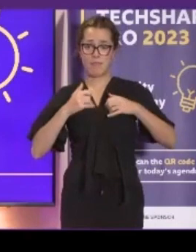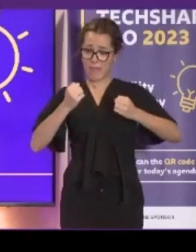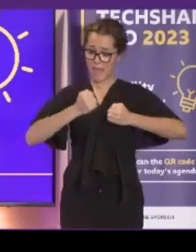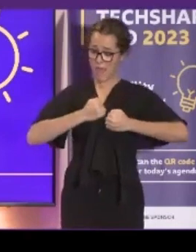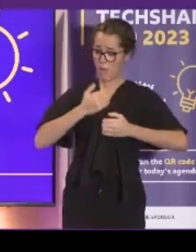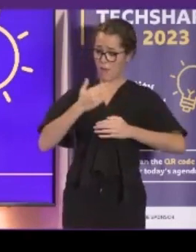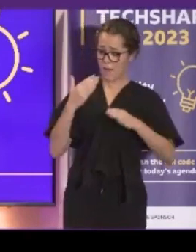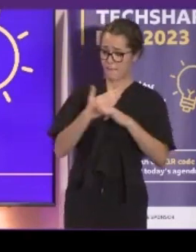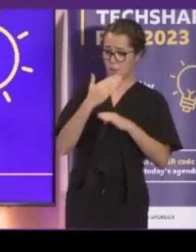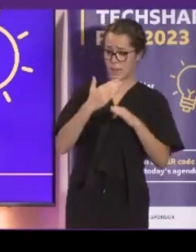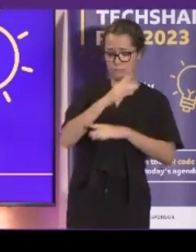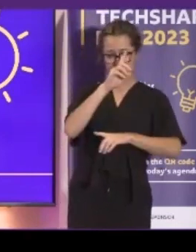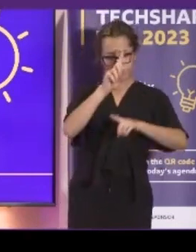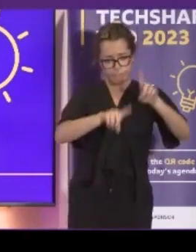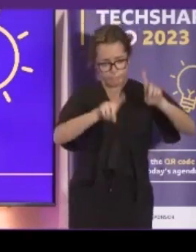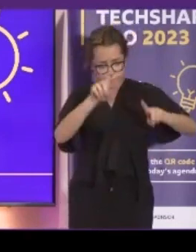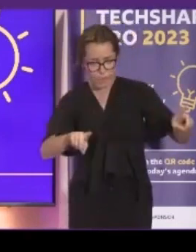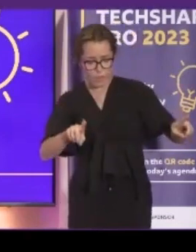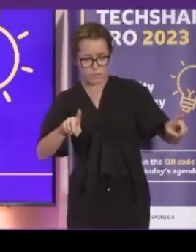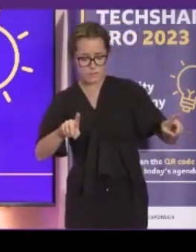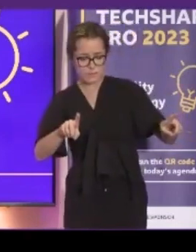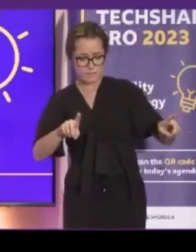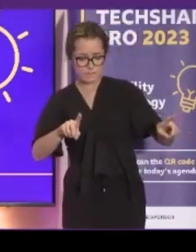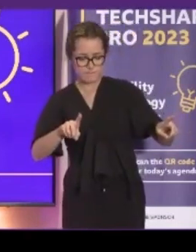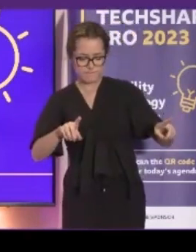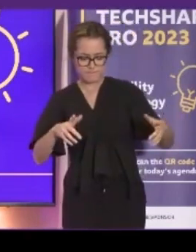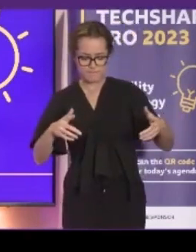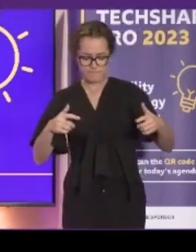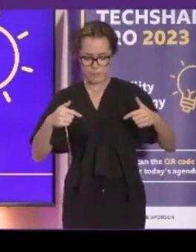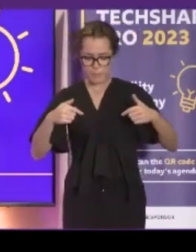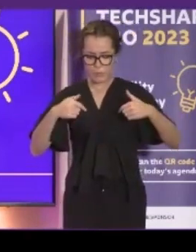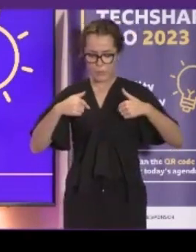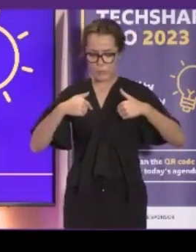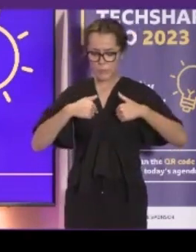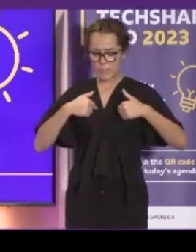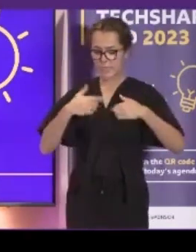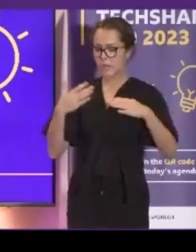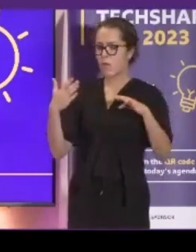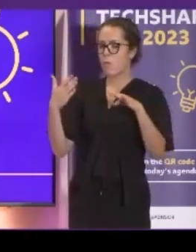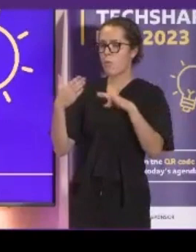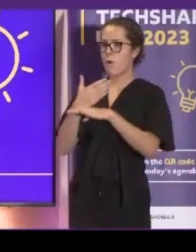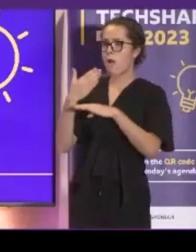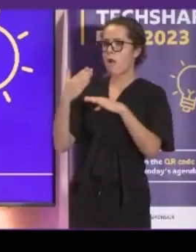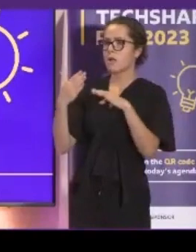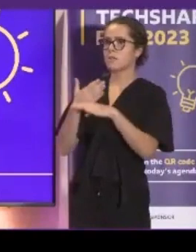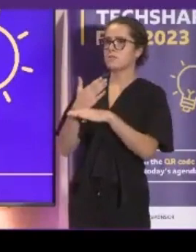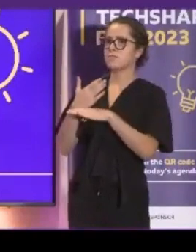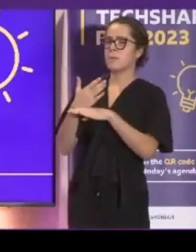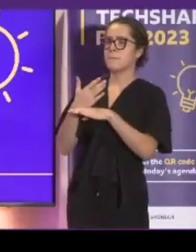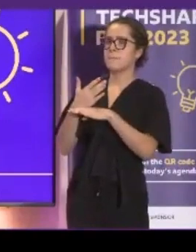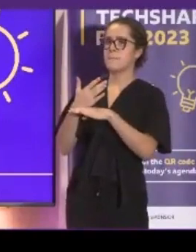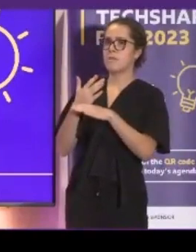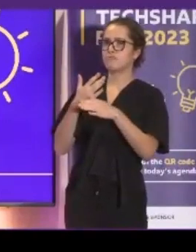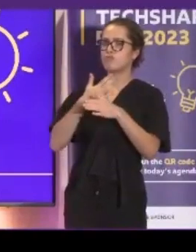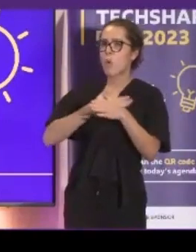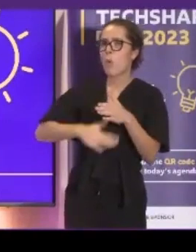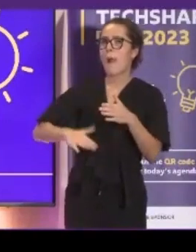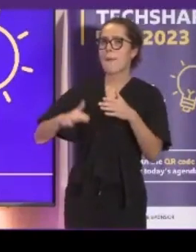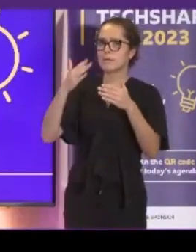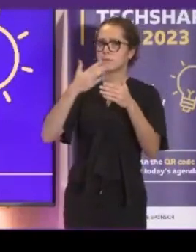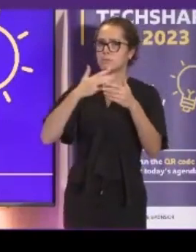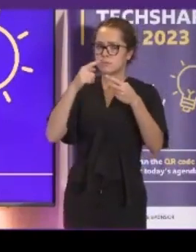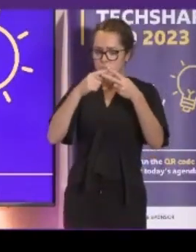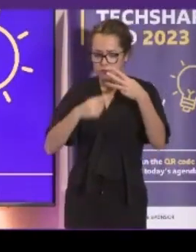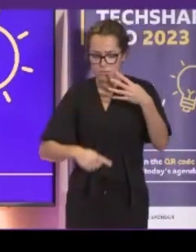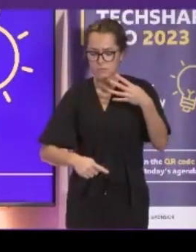ownership? How can we work more with them from a requirements perspective in terms of actually making sure that they